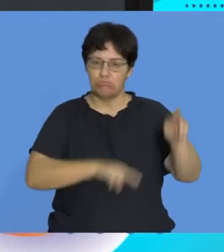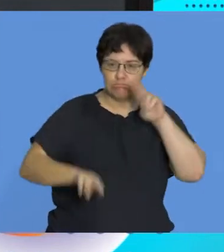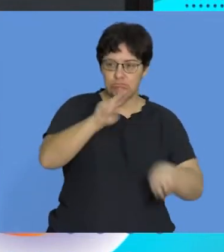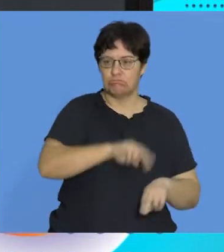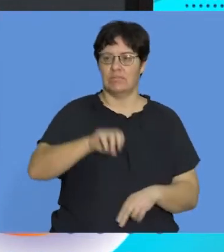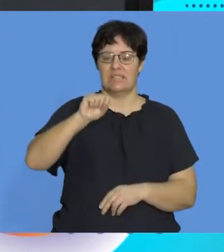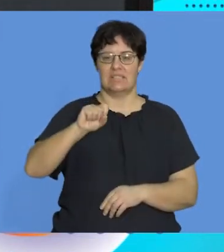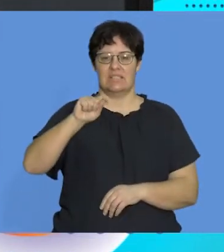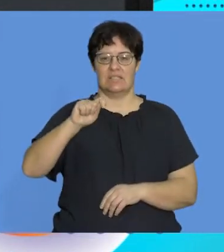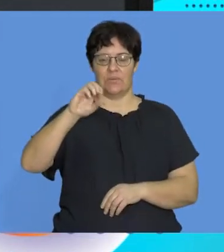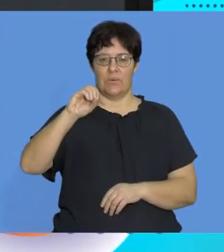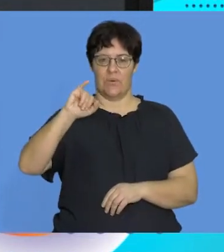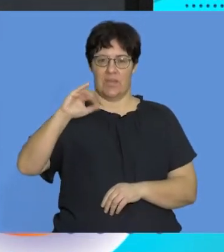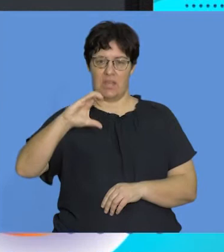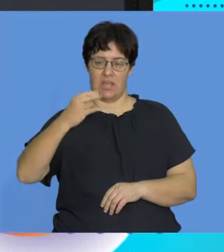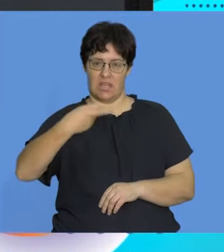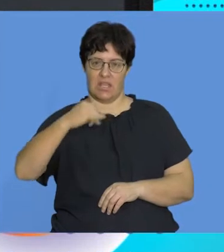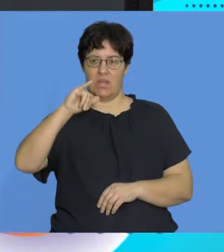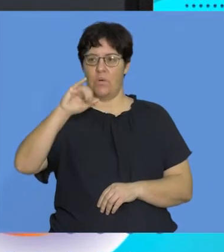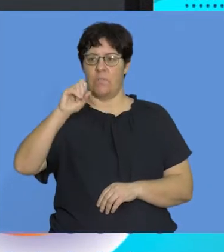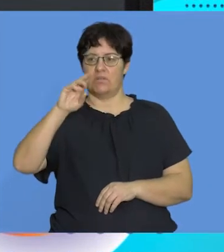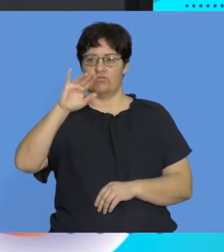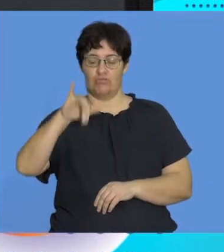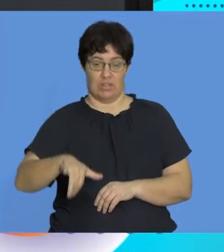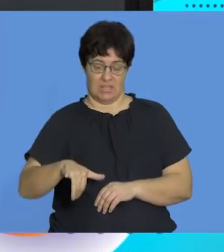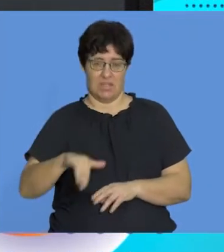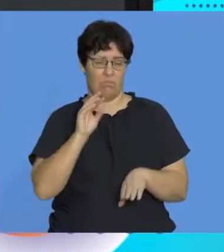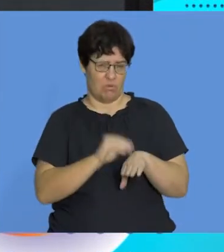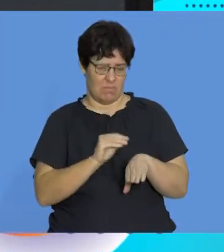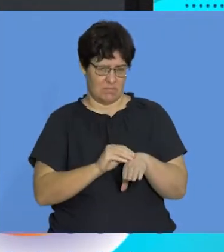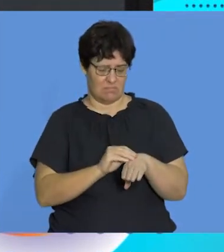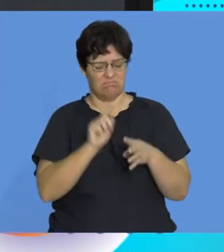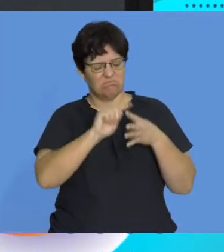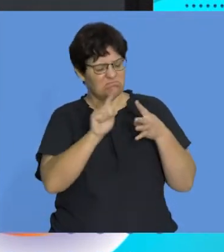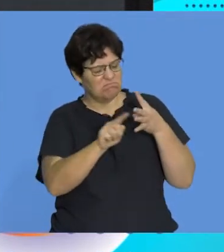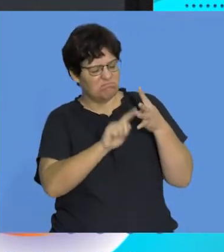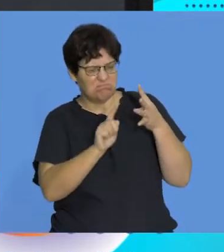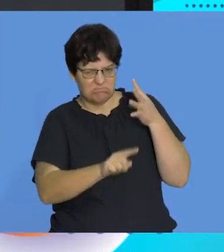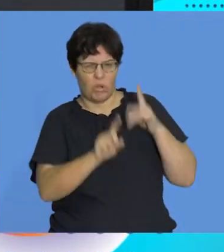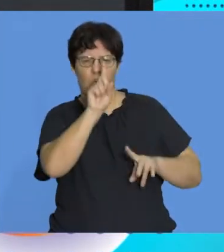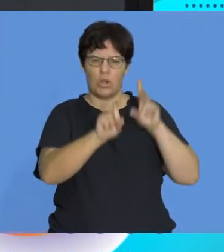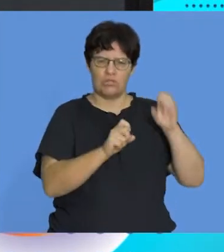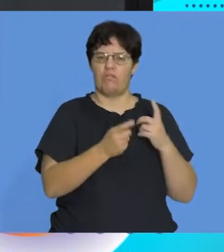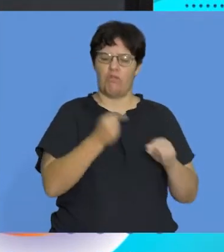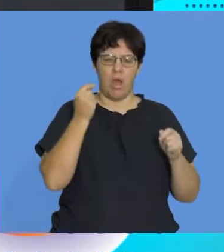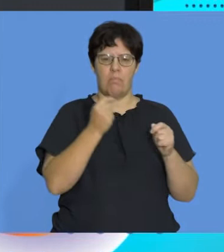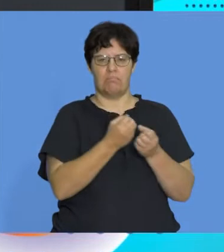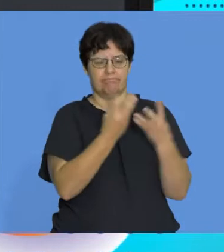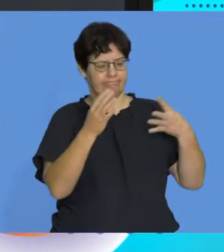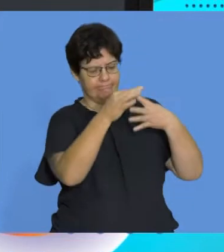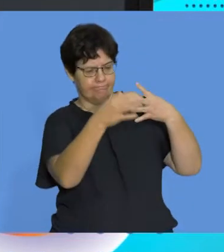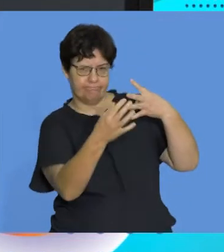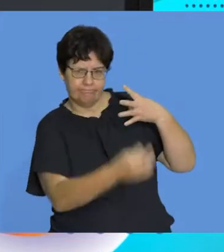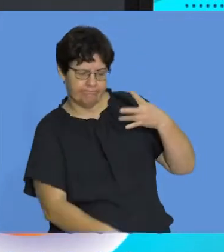of stoichiometric problems. We'll address a number of different questions ranging from the multiple choice as well